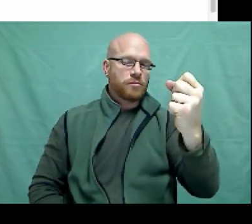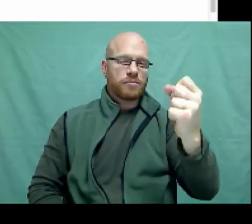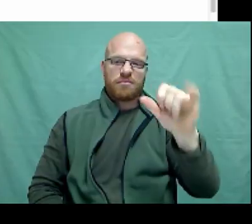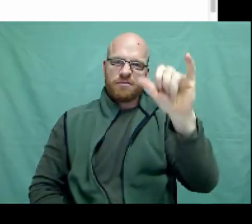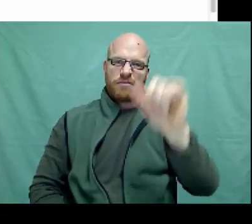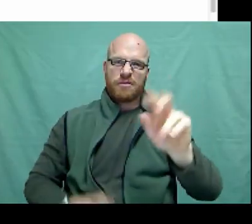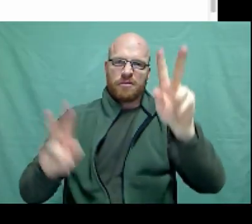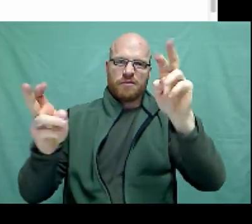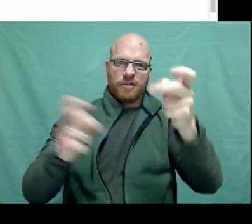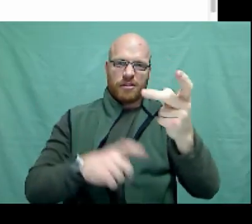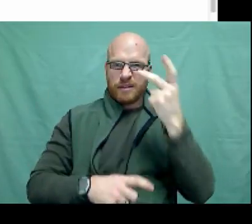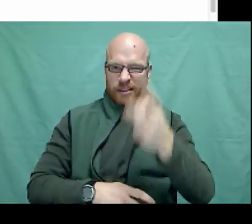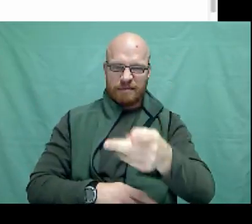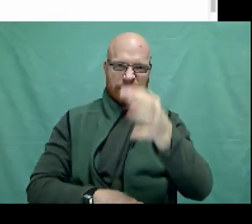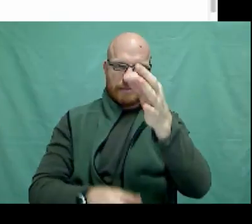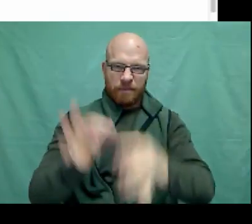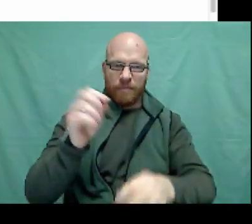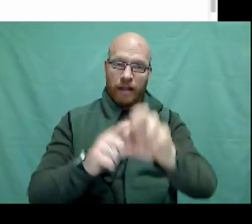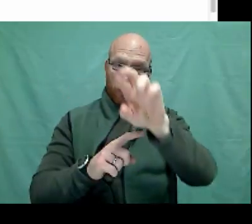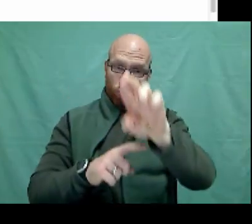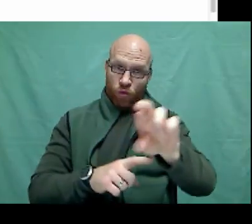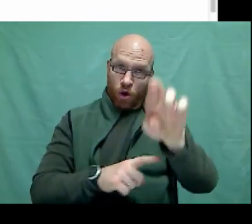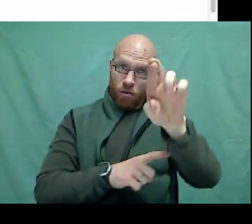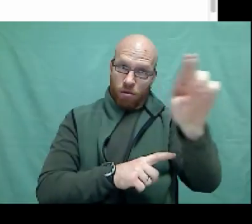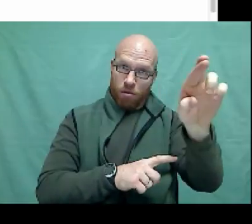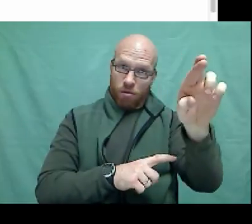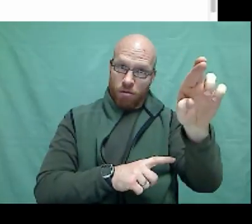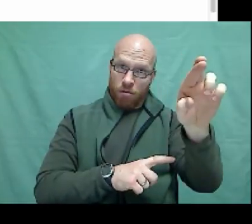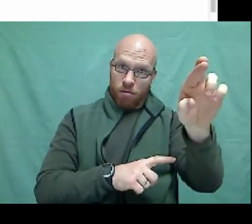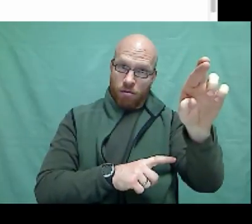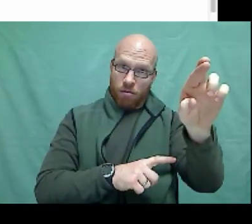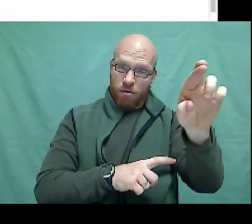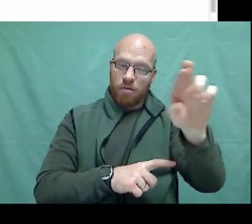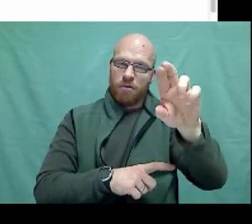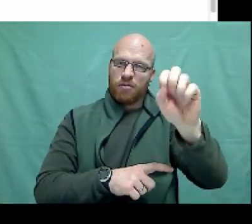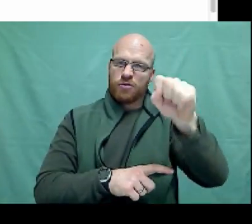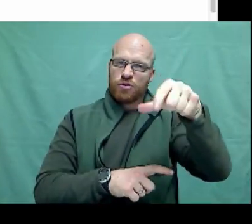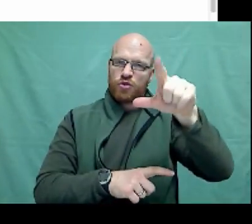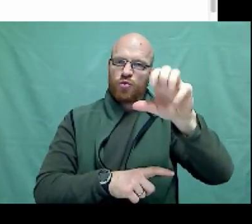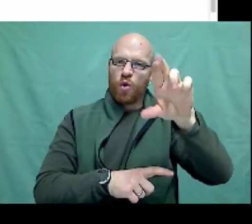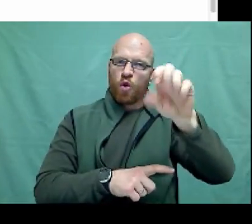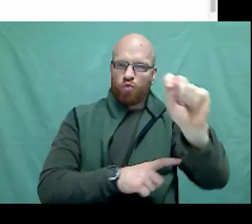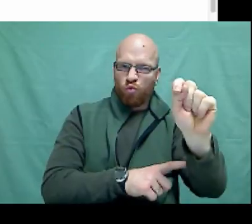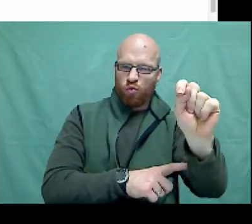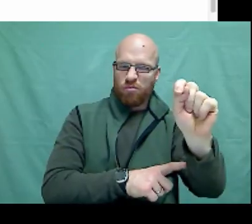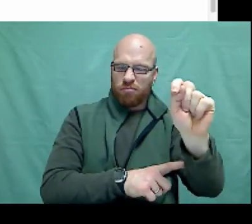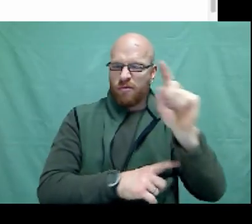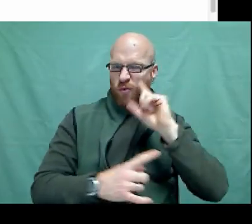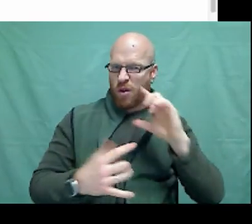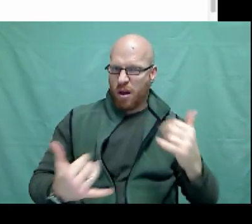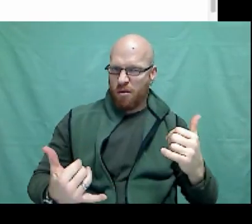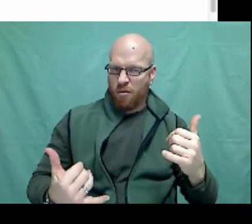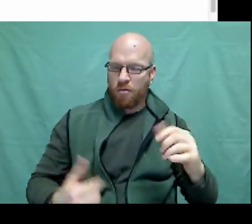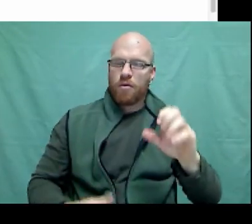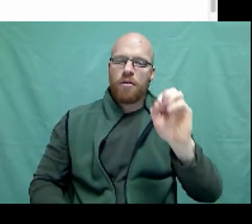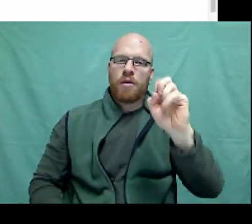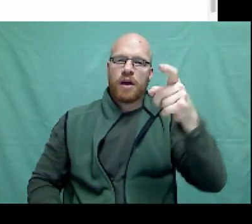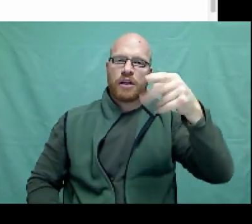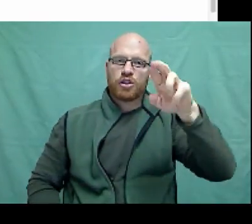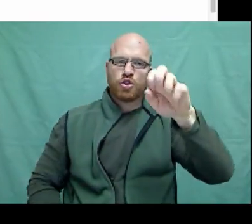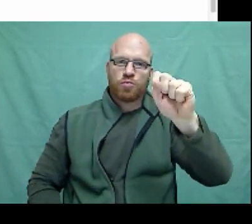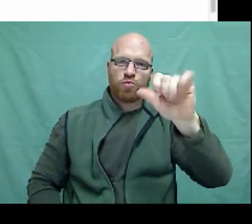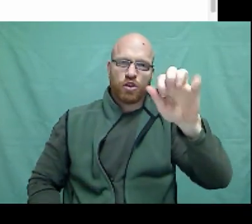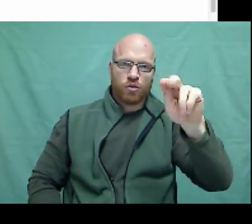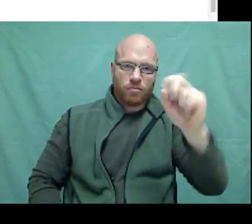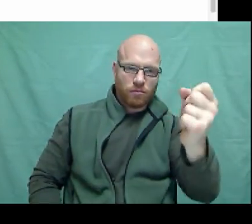expressions. Okay, that's our title we see here. Now with the square root symbol we have, we'll work with